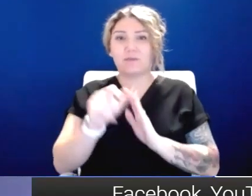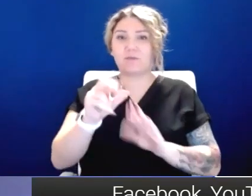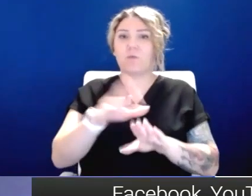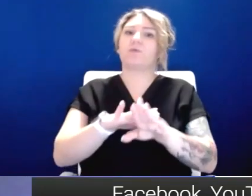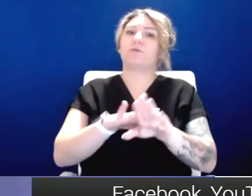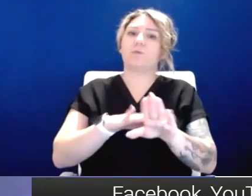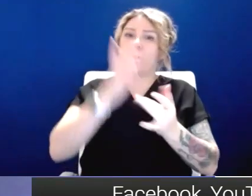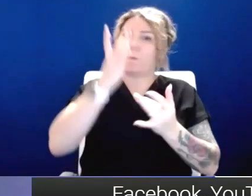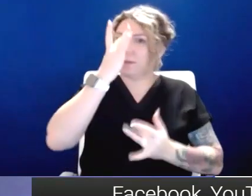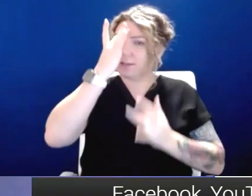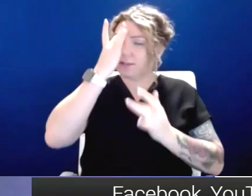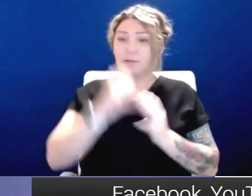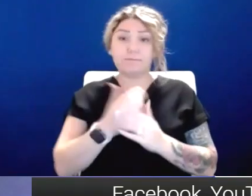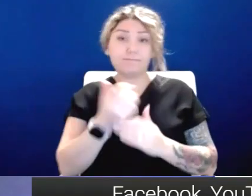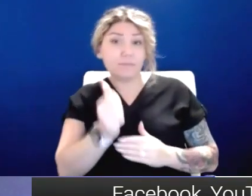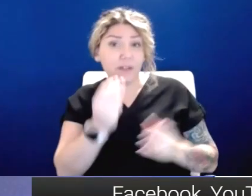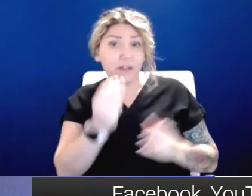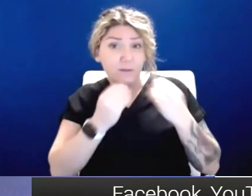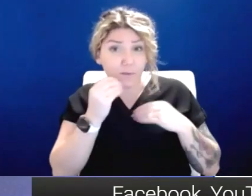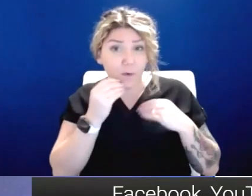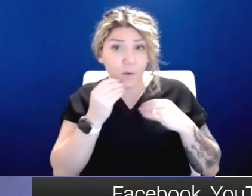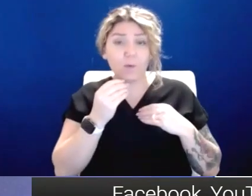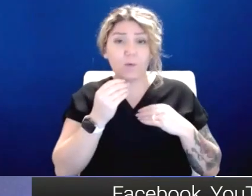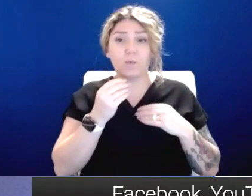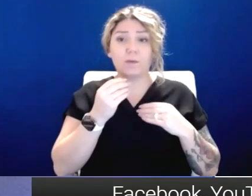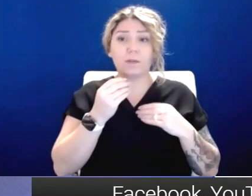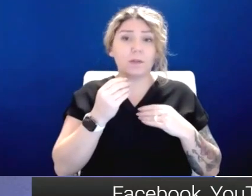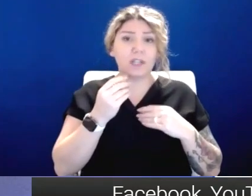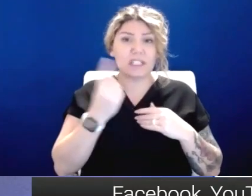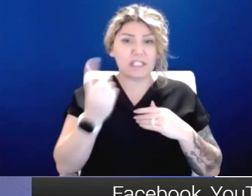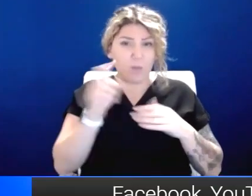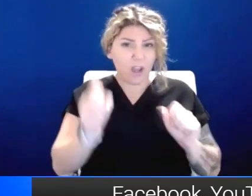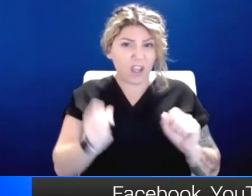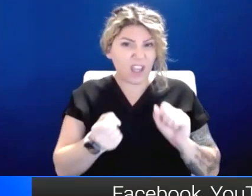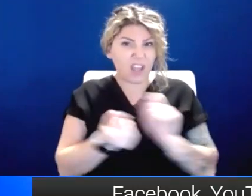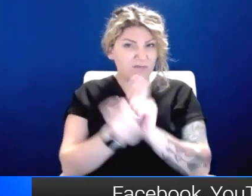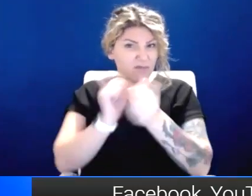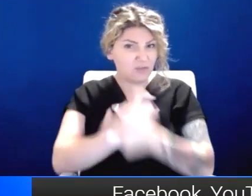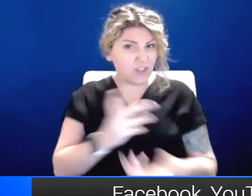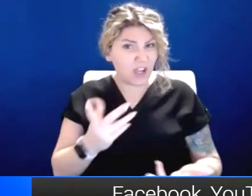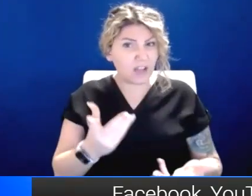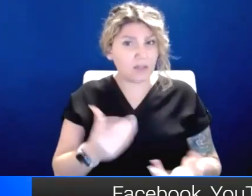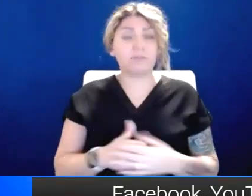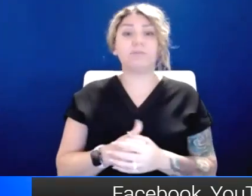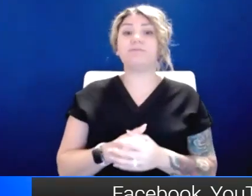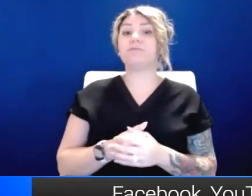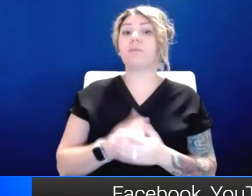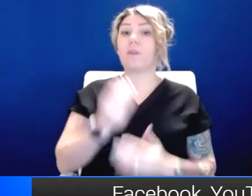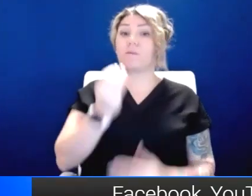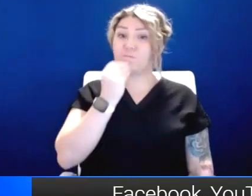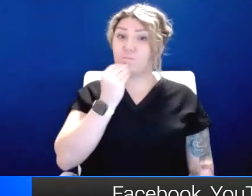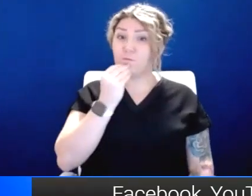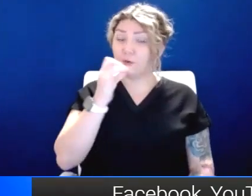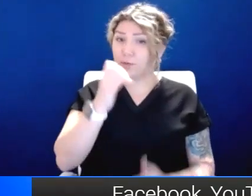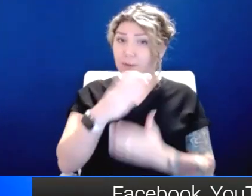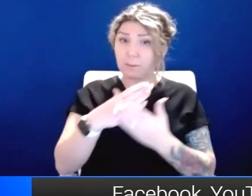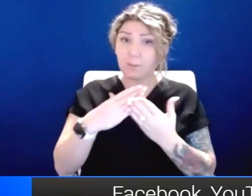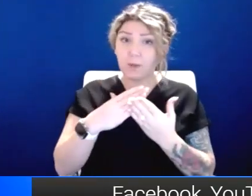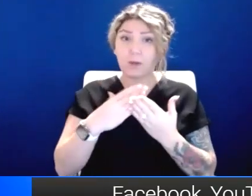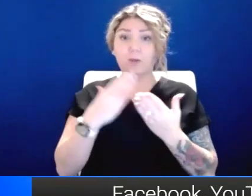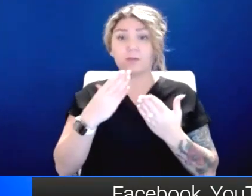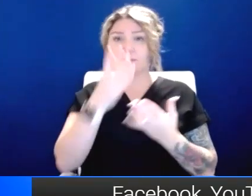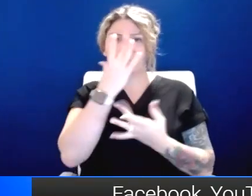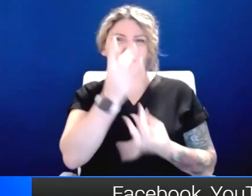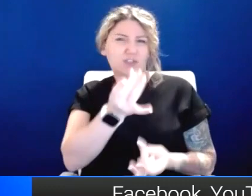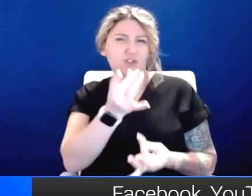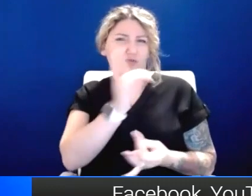Any food or diet changes somebody could make? So, the food part is really an interesting